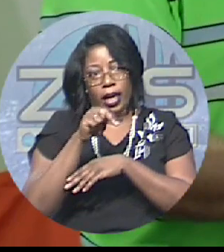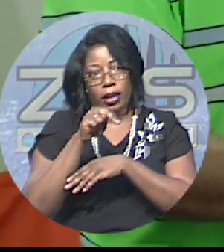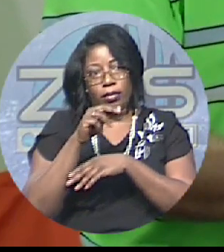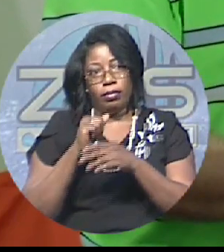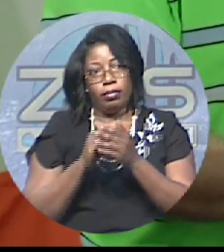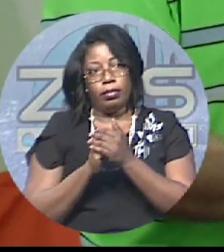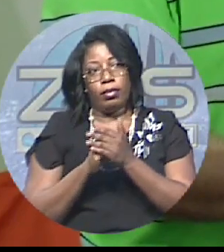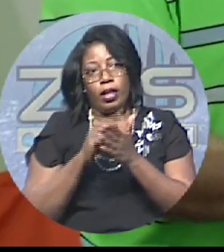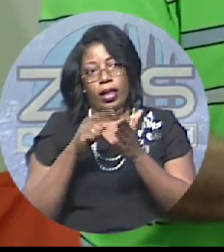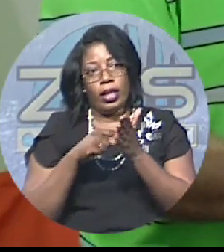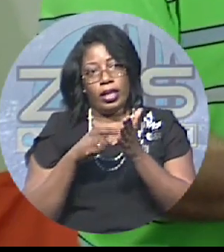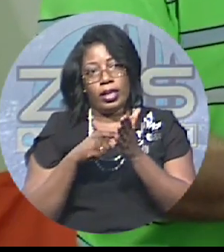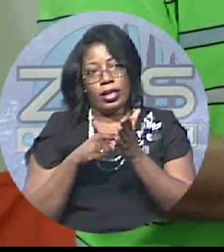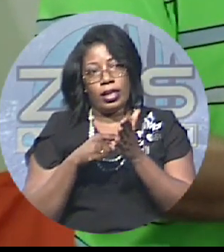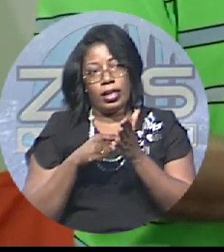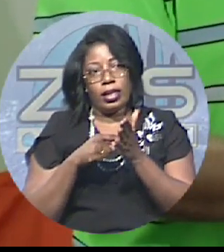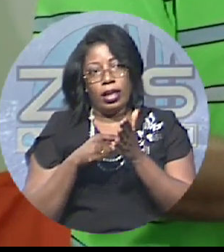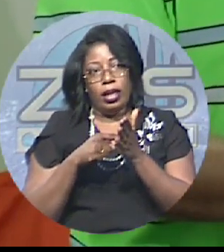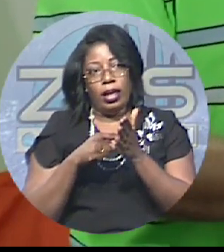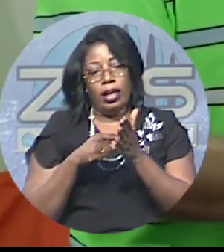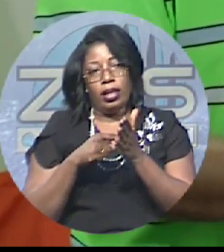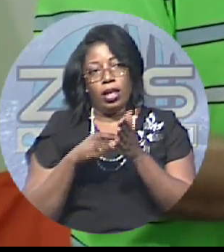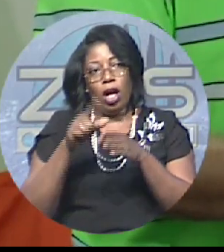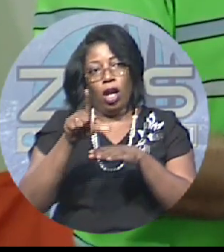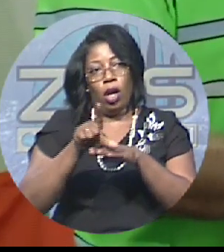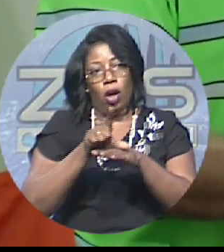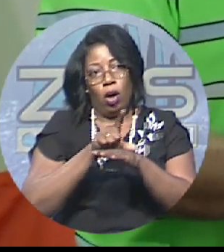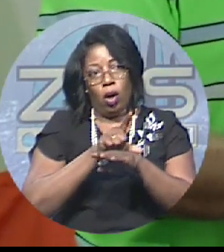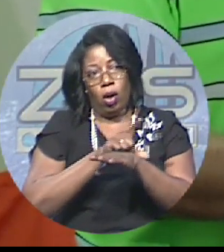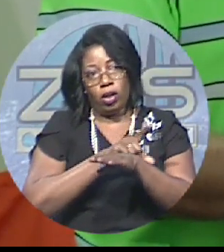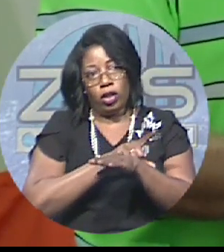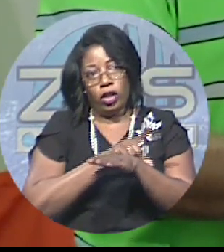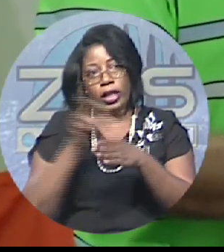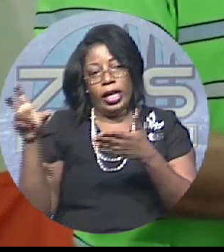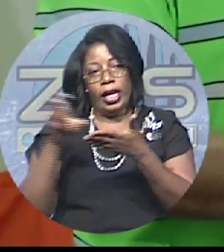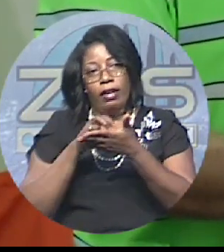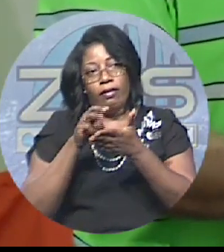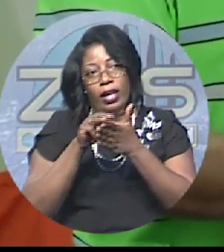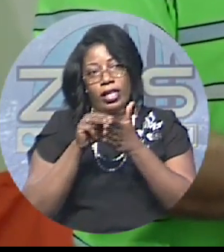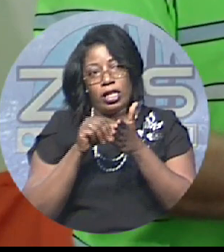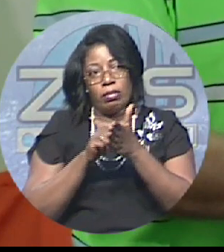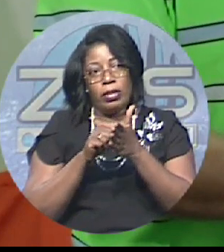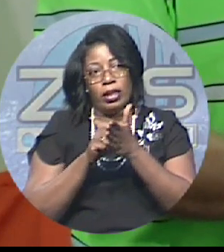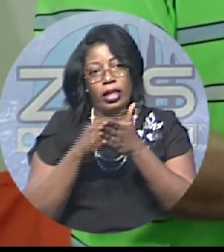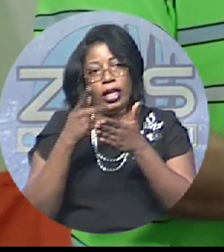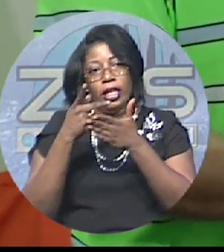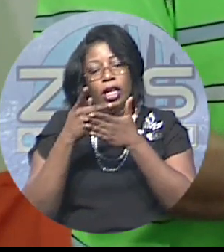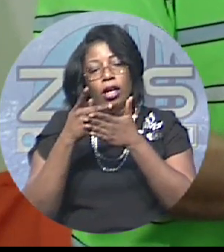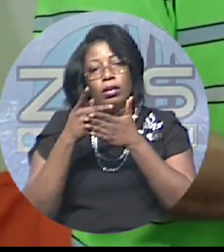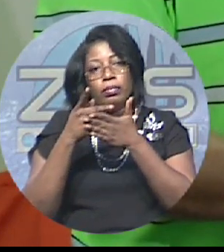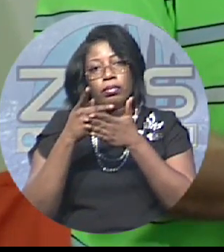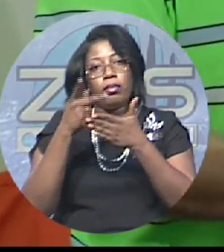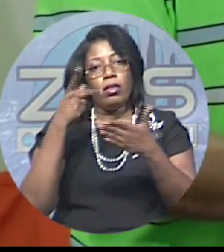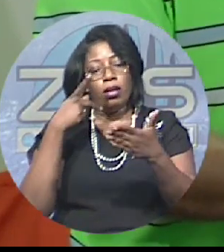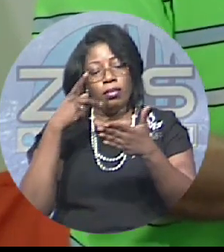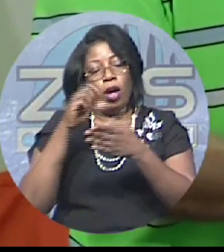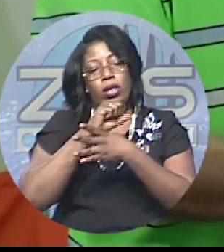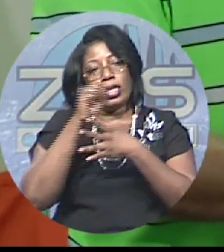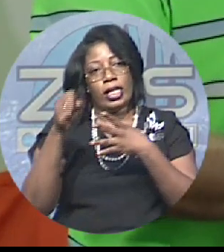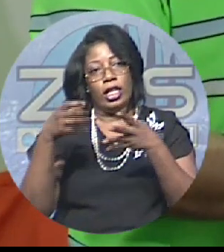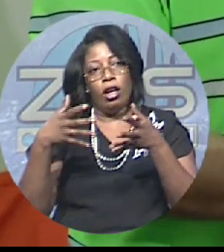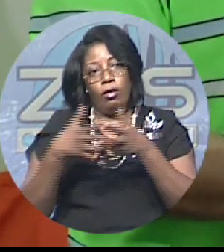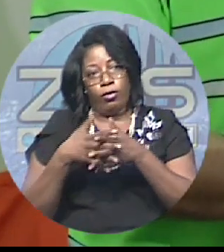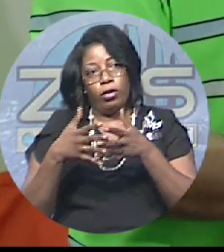view this as a sprint. This is a marathon. This is a long-term investment in a postseason college football game in your beautiful